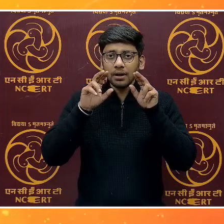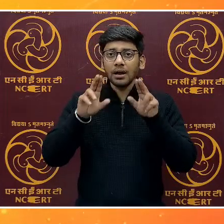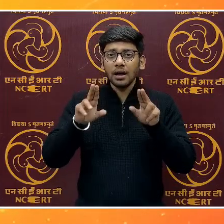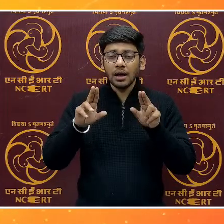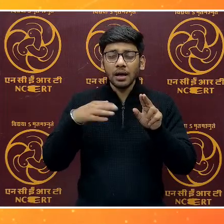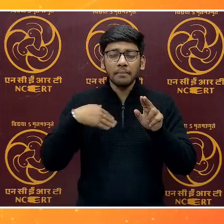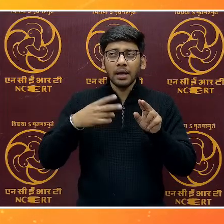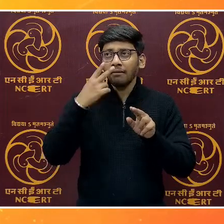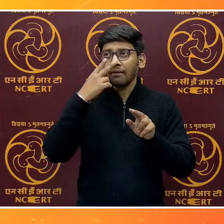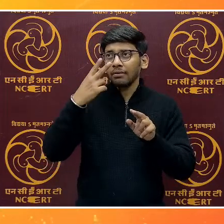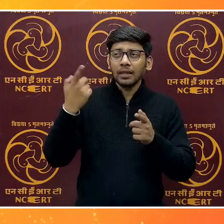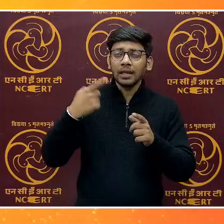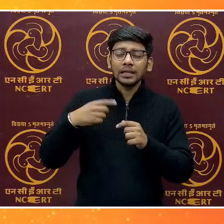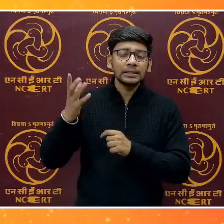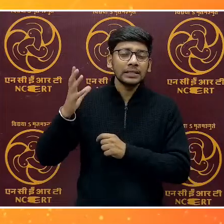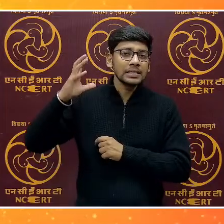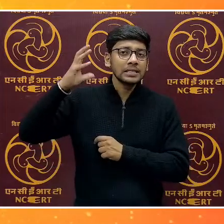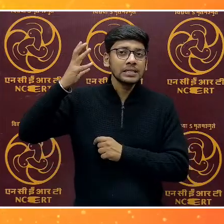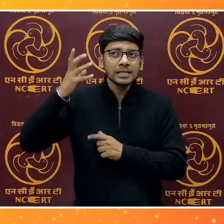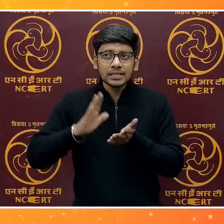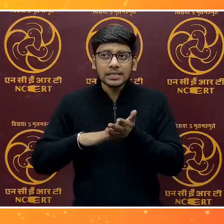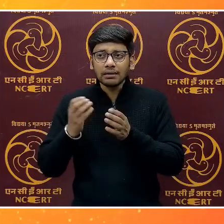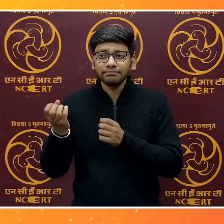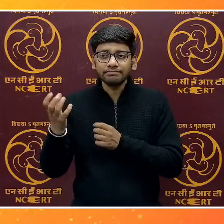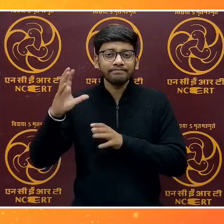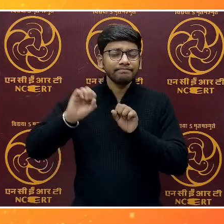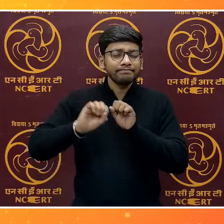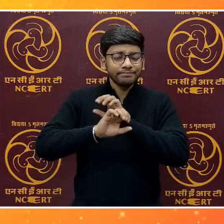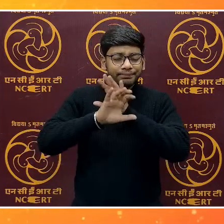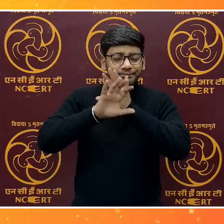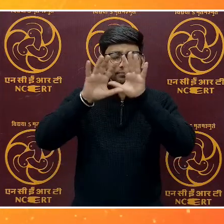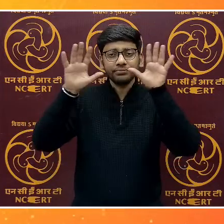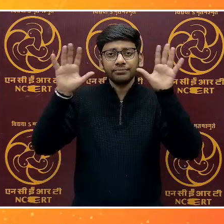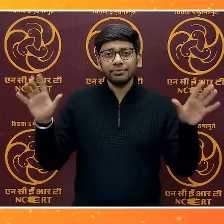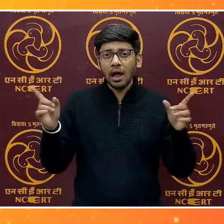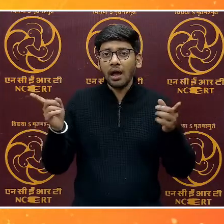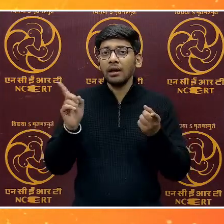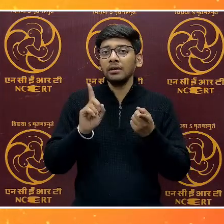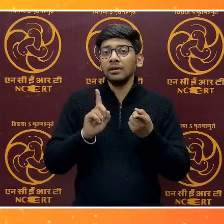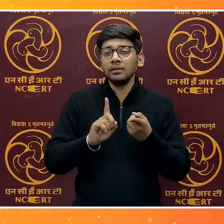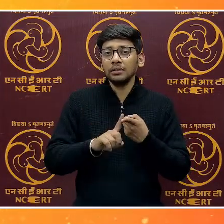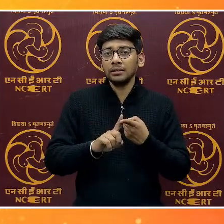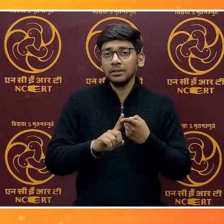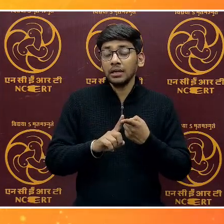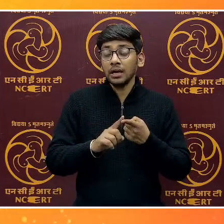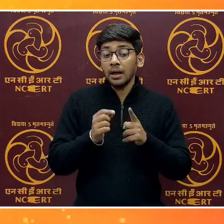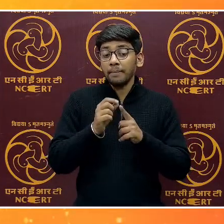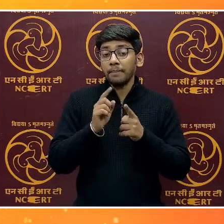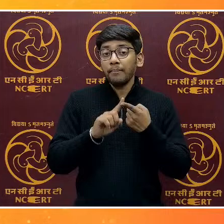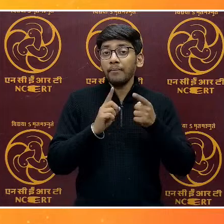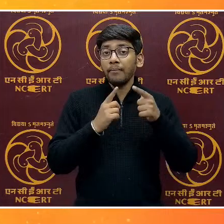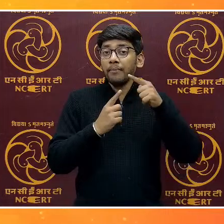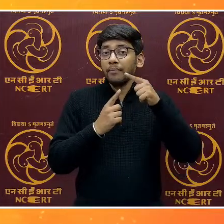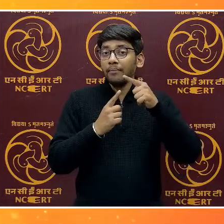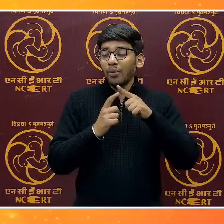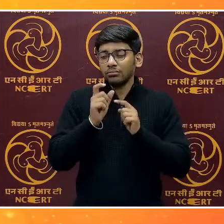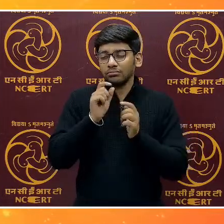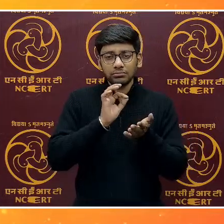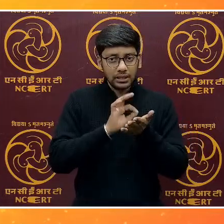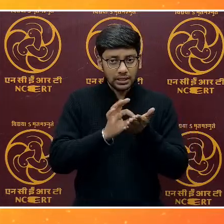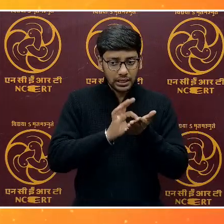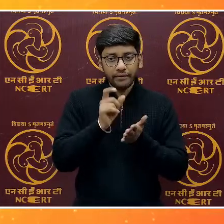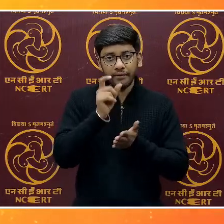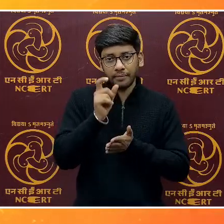is shining down on me. Wonderful. So what does the poet say? It says, when I go to